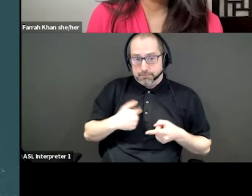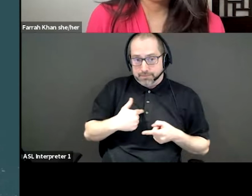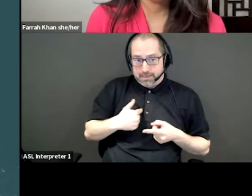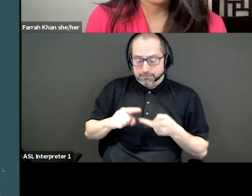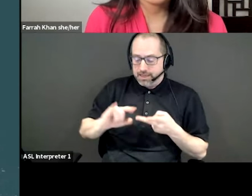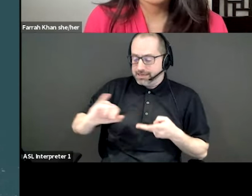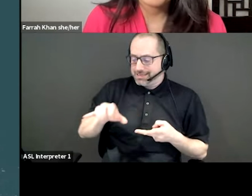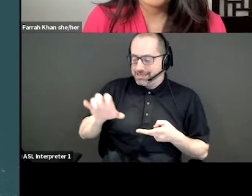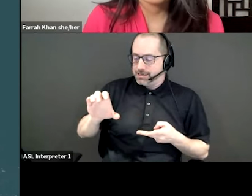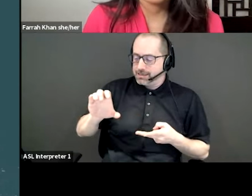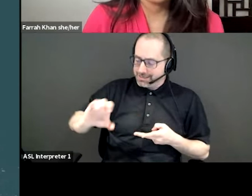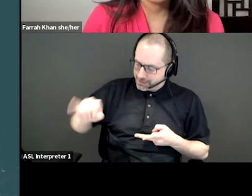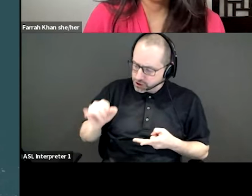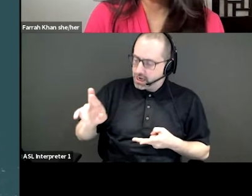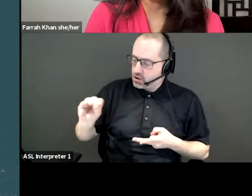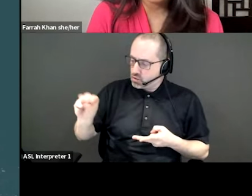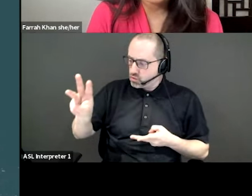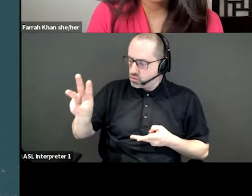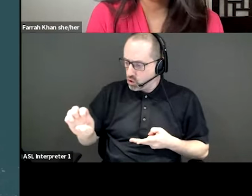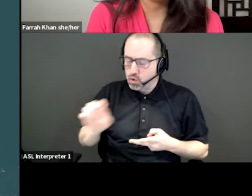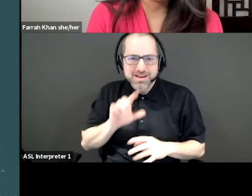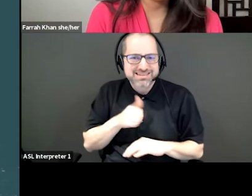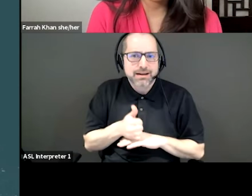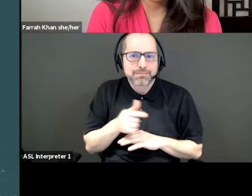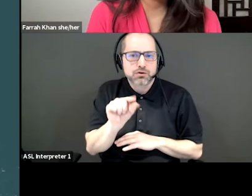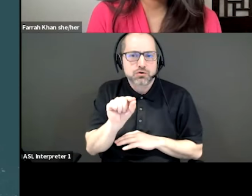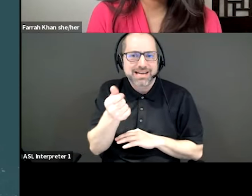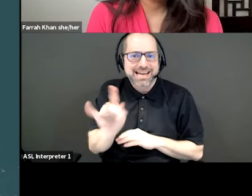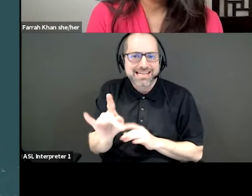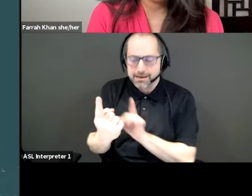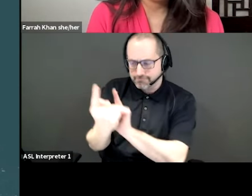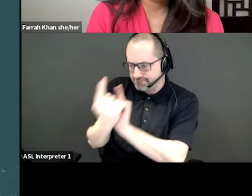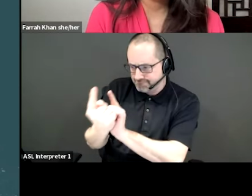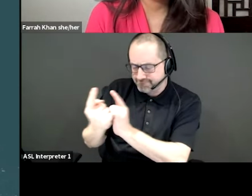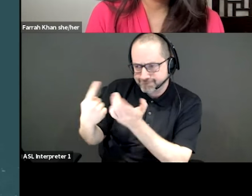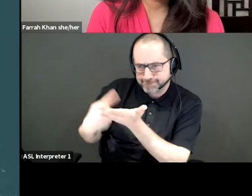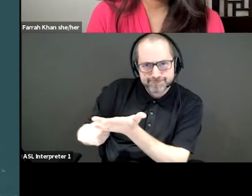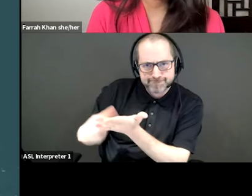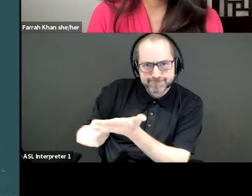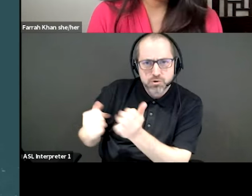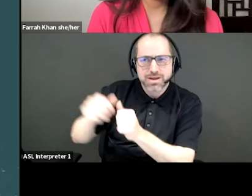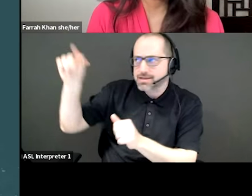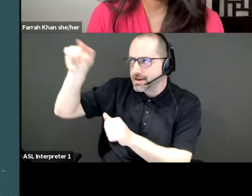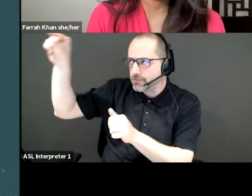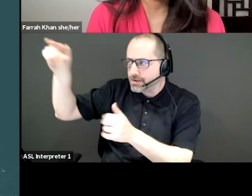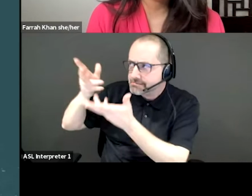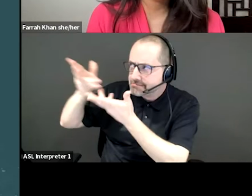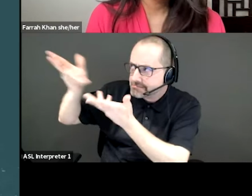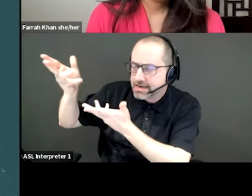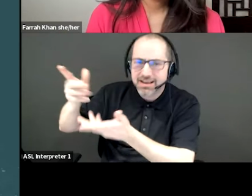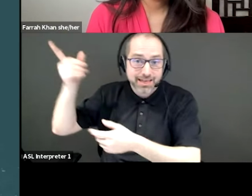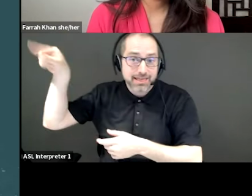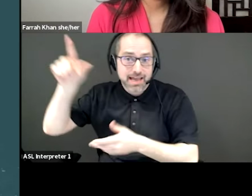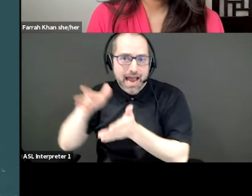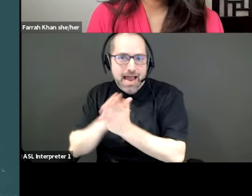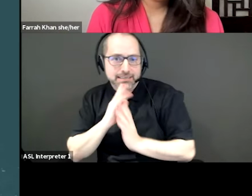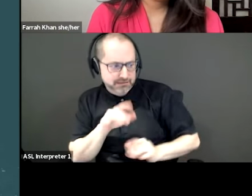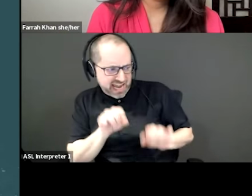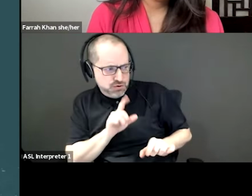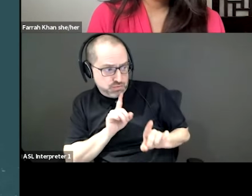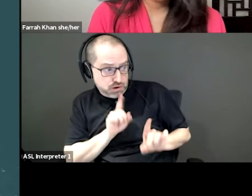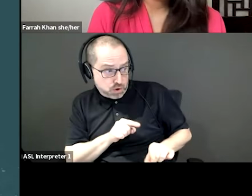this out in 2018. We met and started having these conversations with the government when they were asking us, can you do this report? And it was